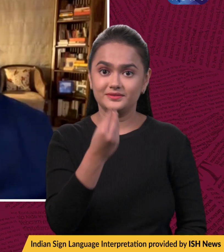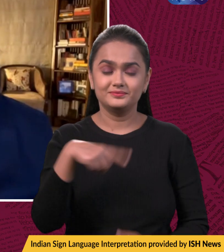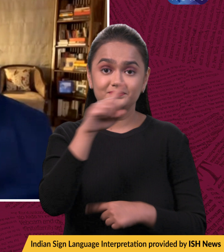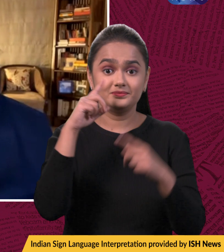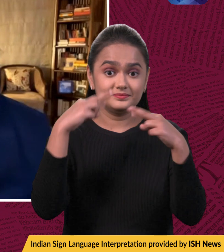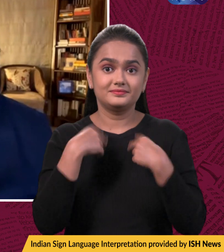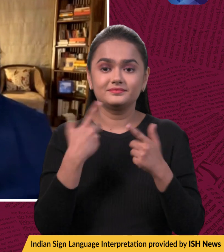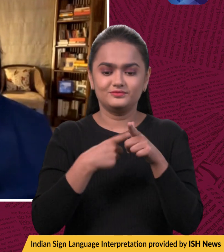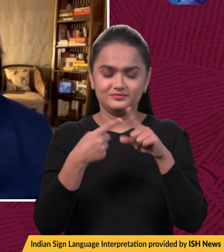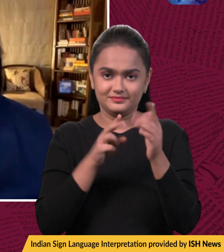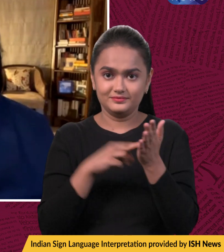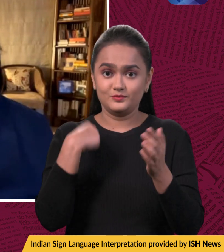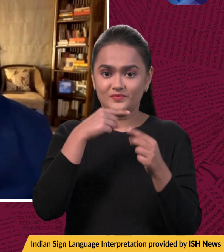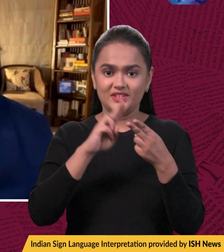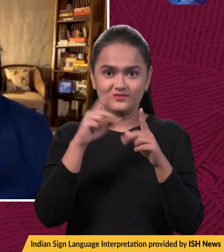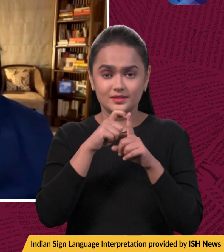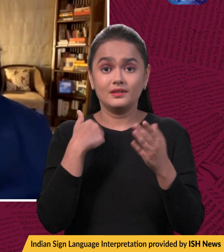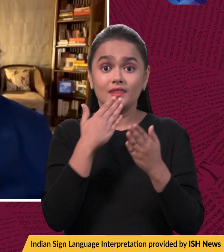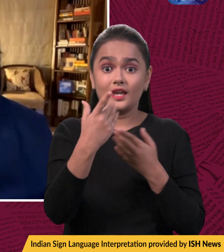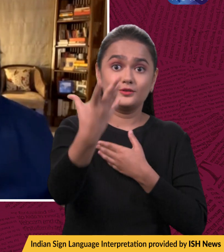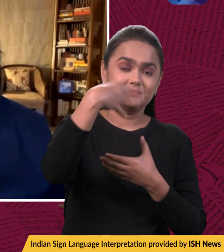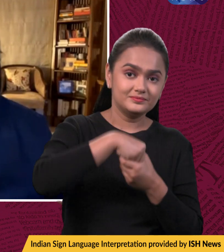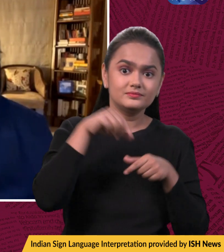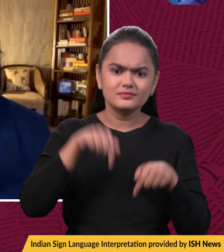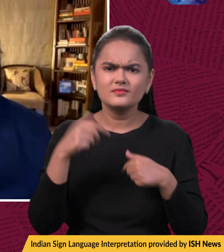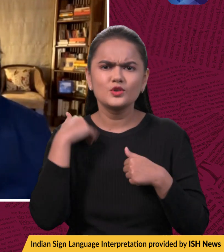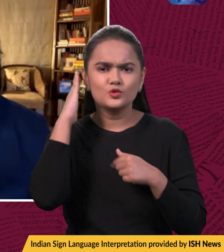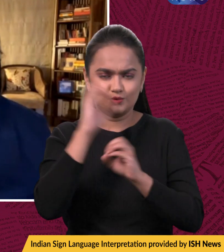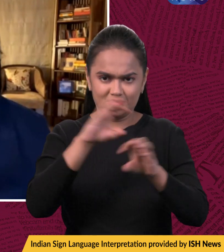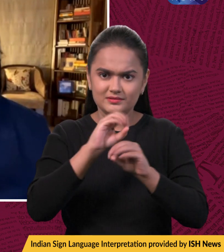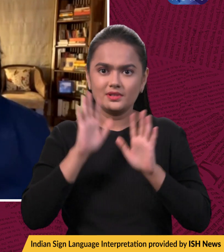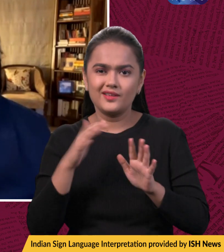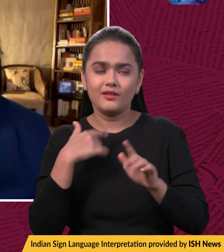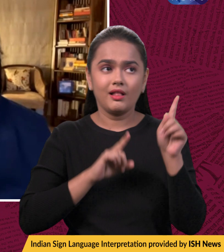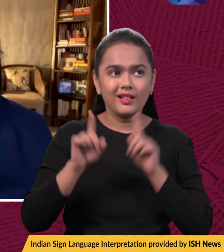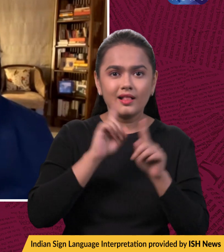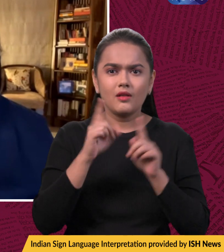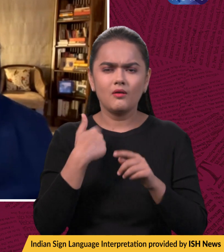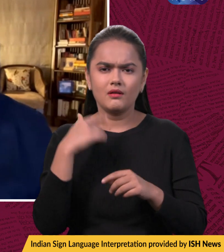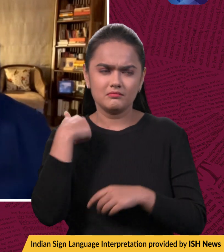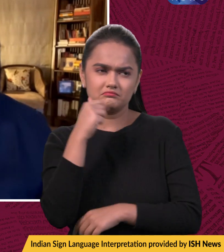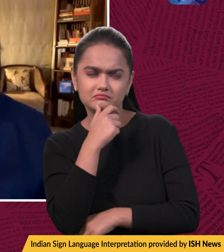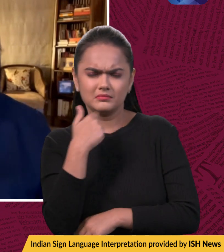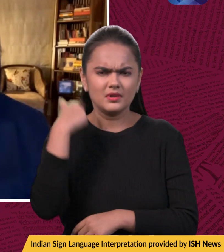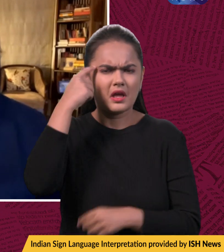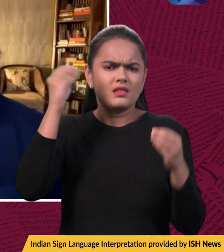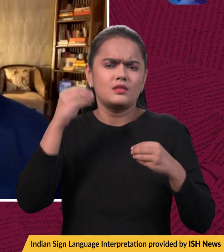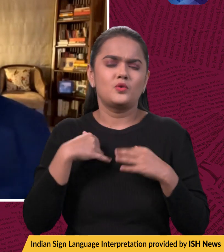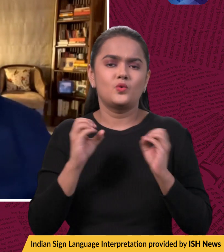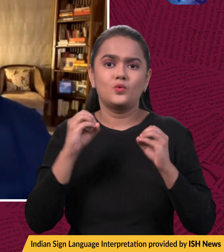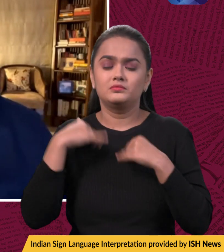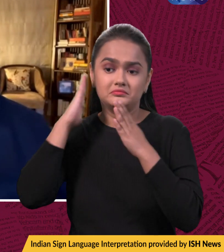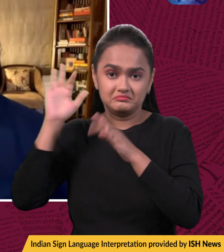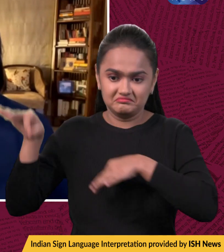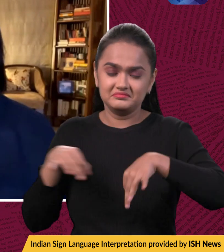Good evening. You're watching Just the News. I'm Faye. Thank you for joining us. Remember, this is where we give you the news without any sort of drama or opinion. Let's get